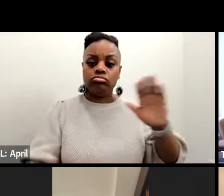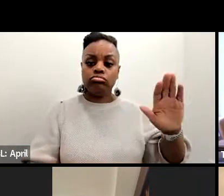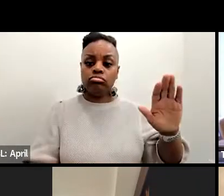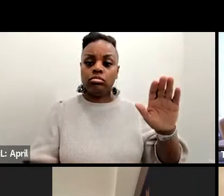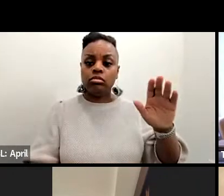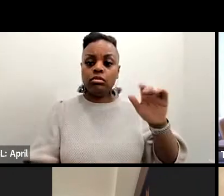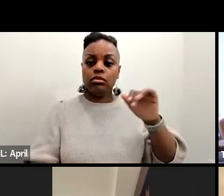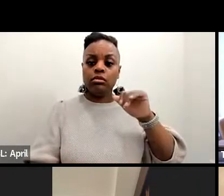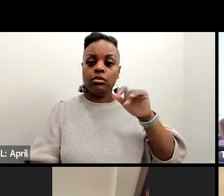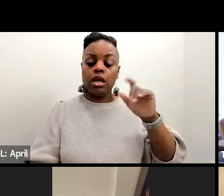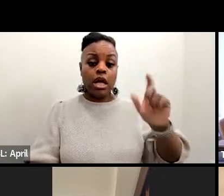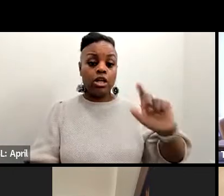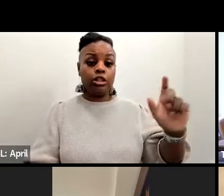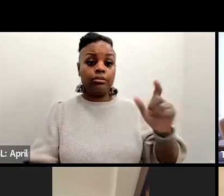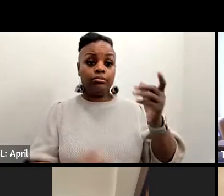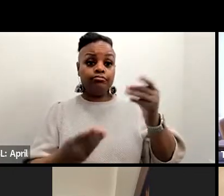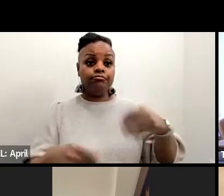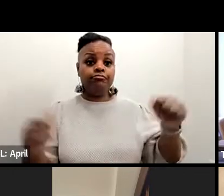necessarily eliminate that.